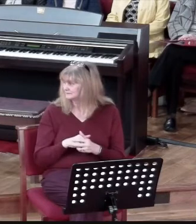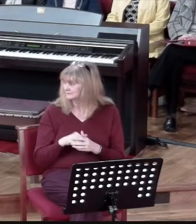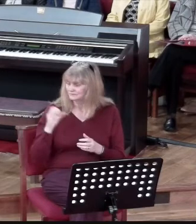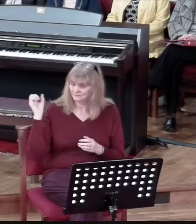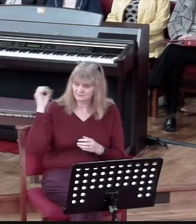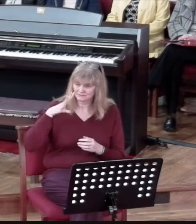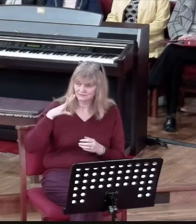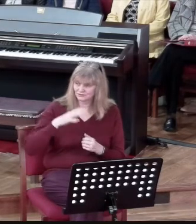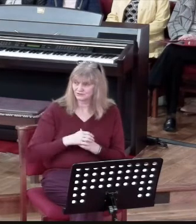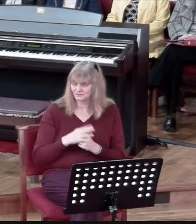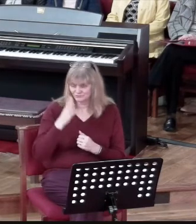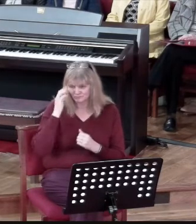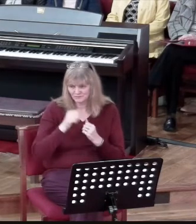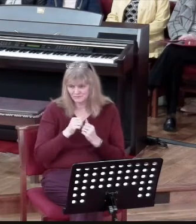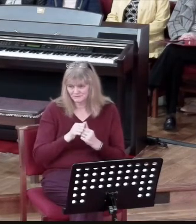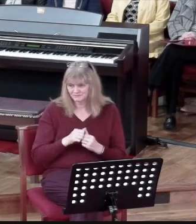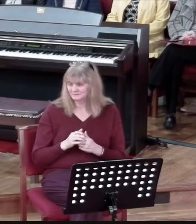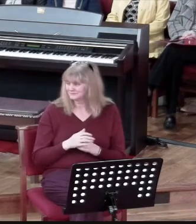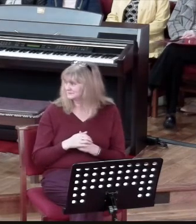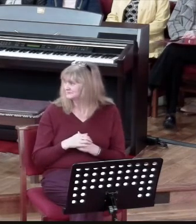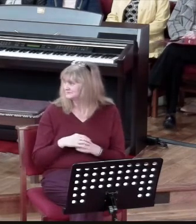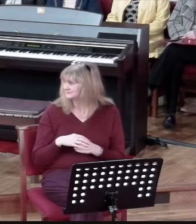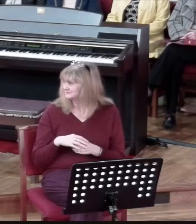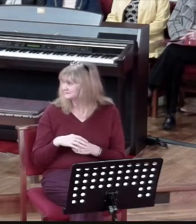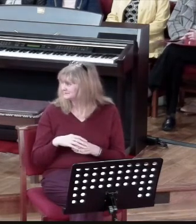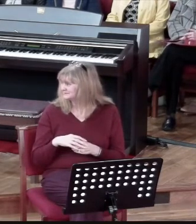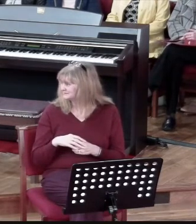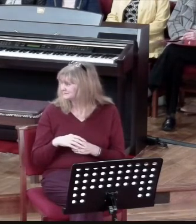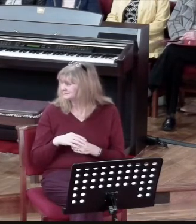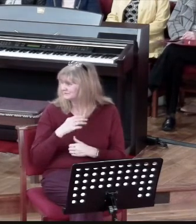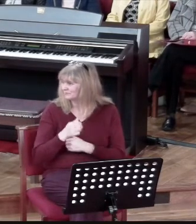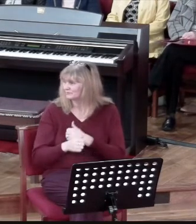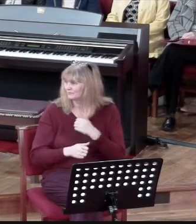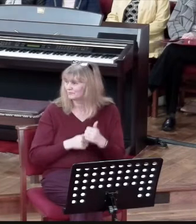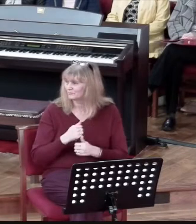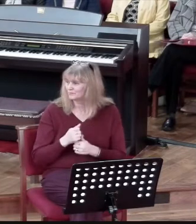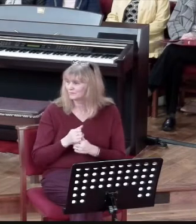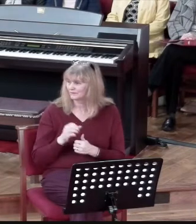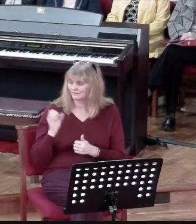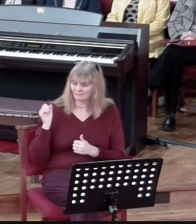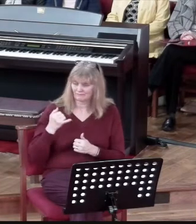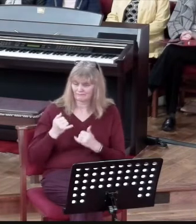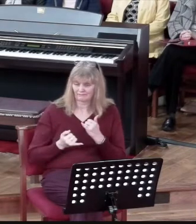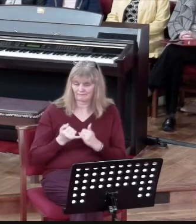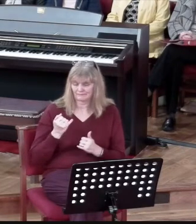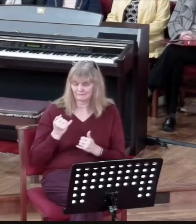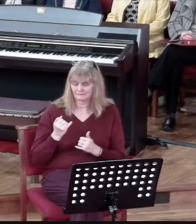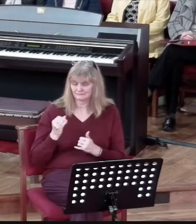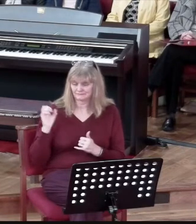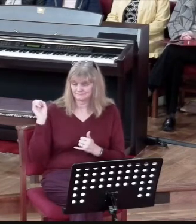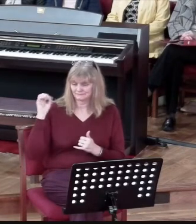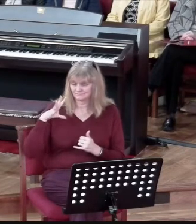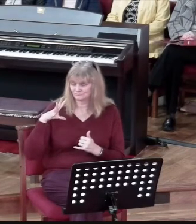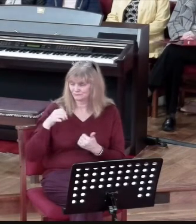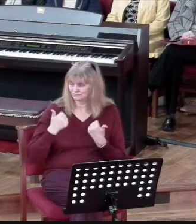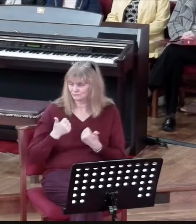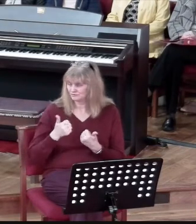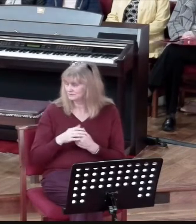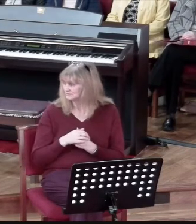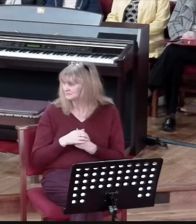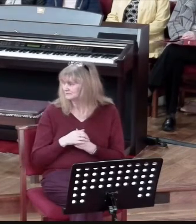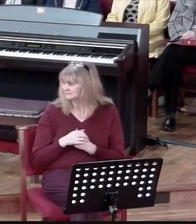sunshine. Do you remember sunshine? Yeah, well, there was sunshine last week and it was great, wasn't it? Easter holidays.